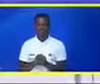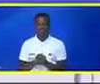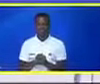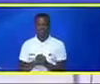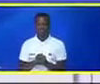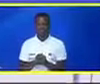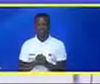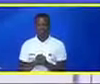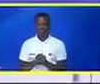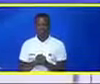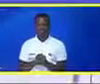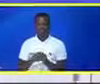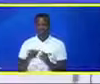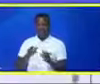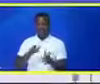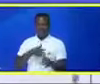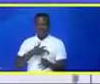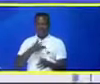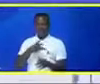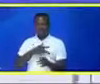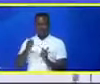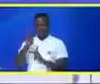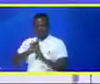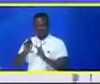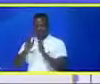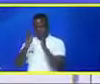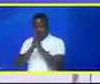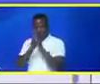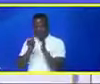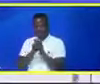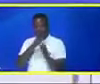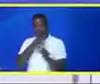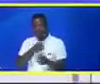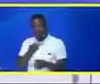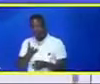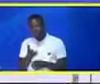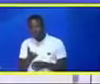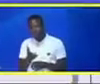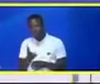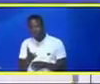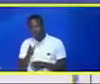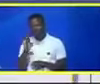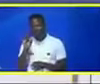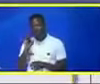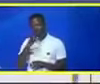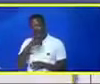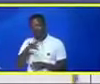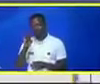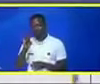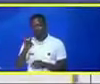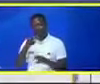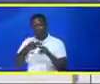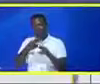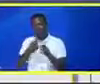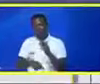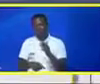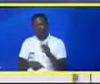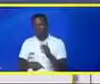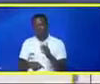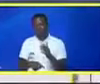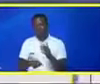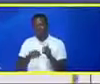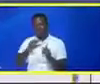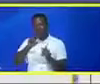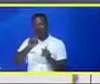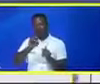I was so touched while others were praying. How old are you? Eight. You are 8 years. Yes. What is your name?